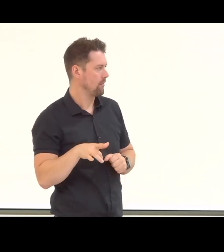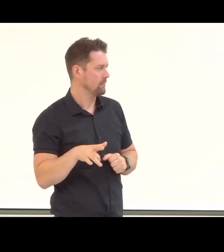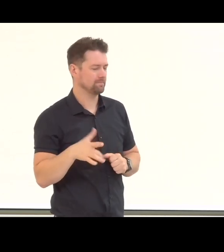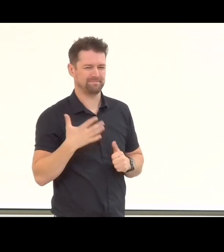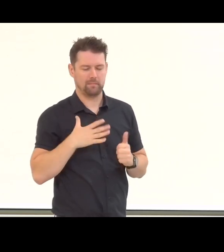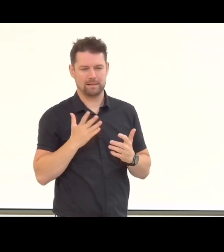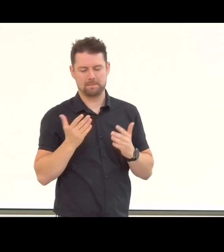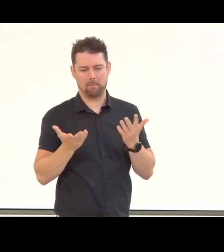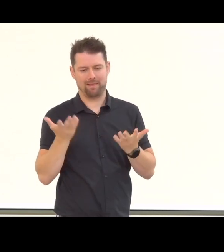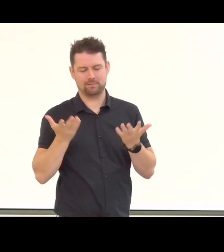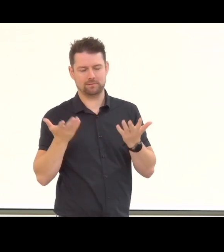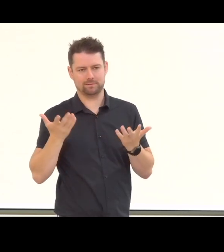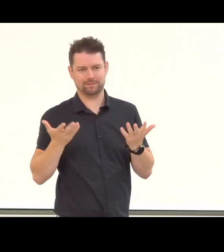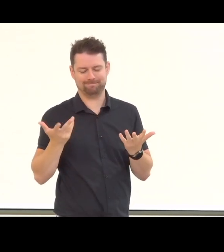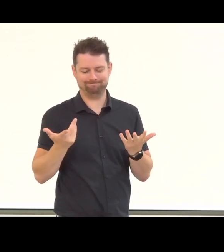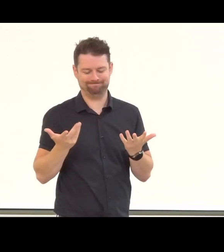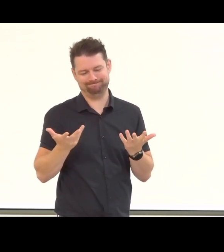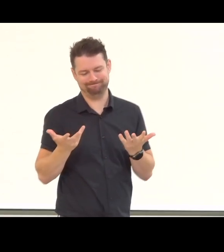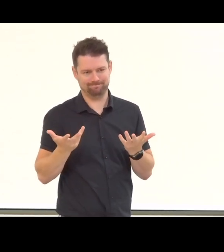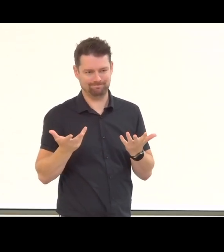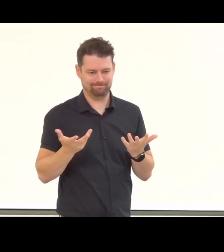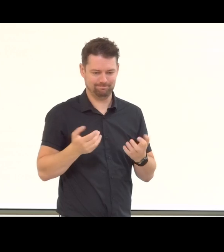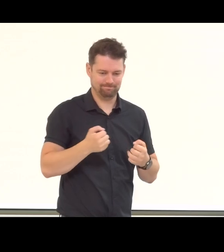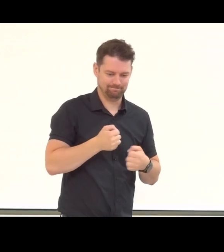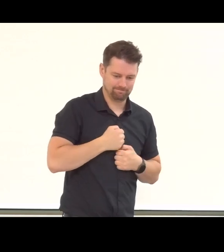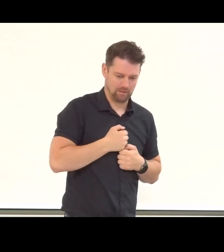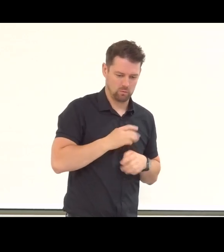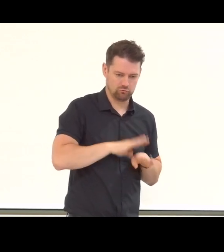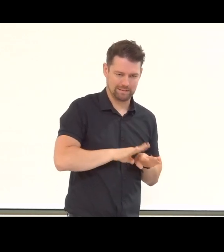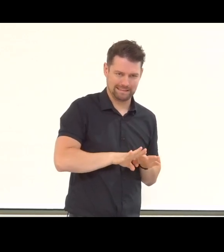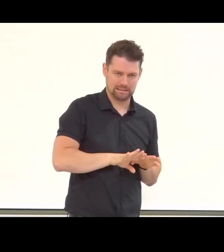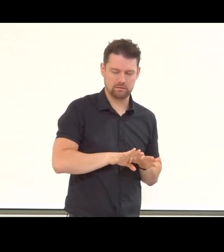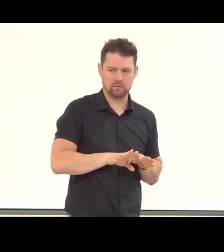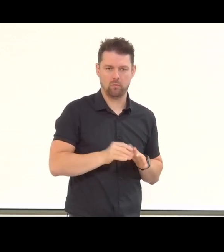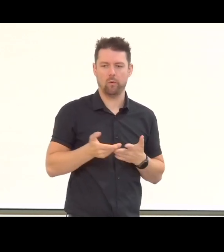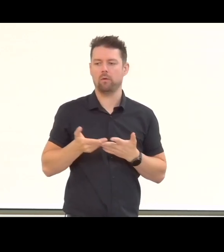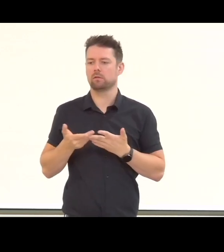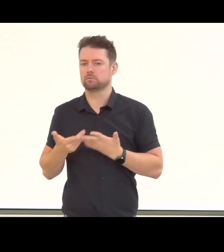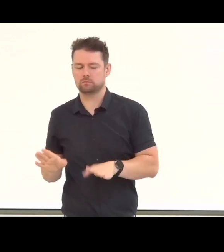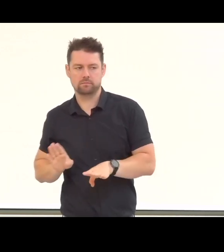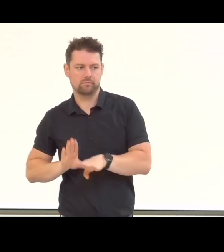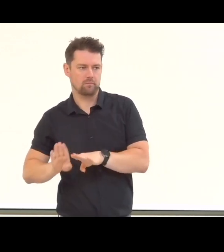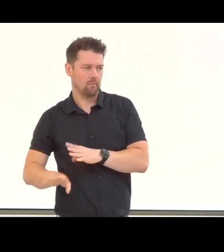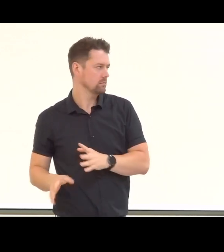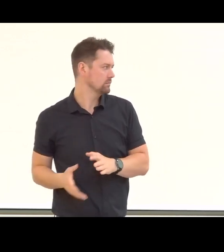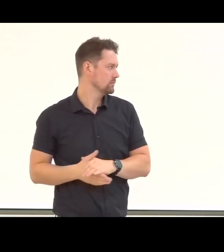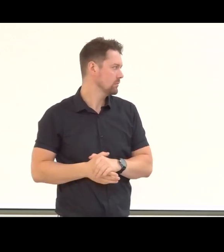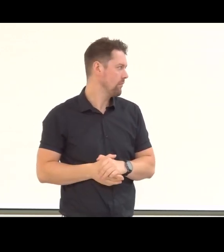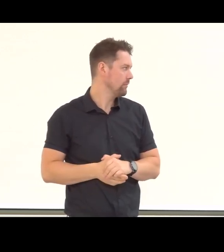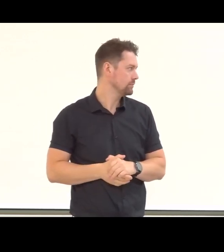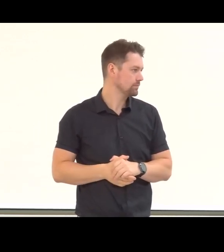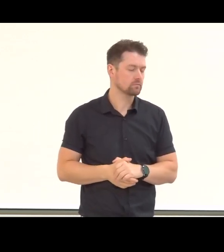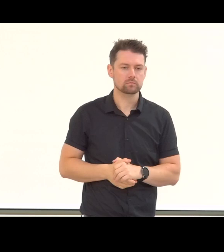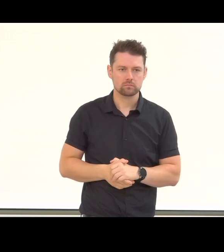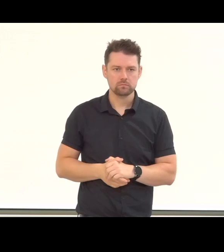like some sort of fine line between kind of training the people that commit to the Austrian space firm analogs, and